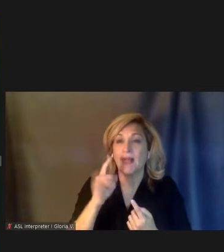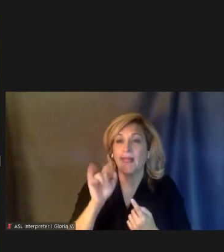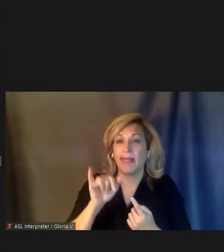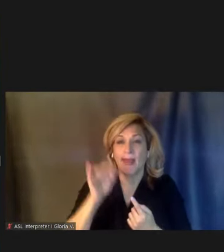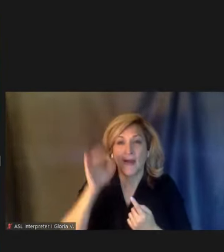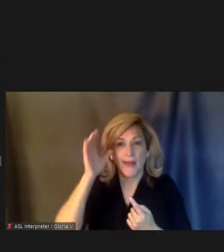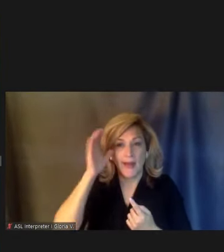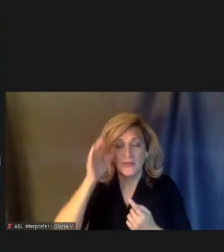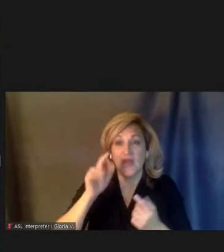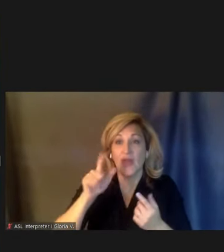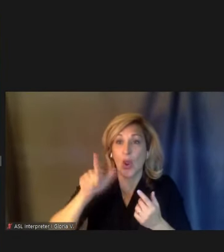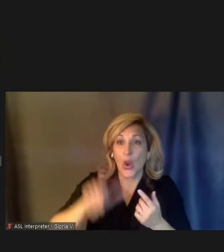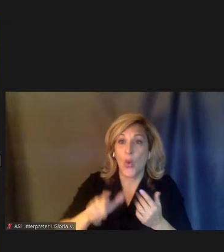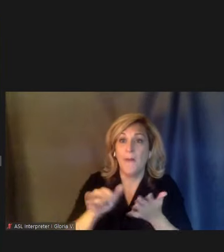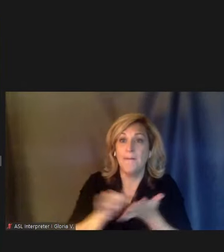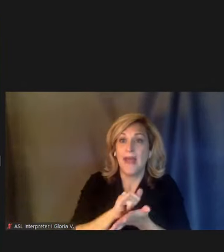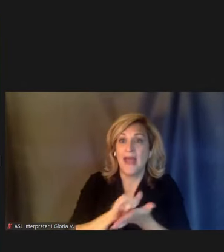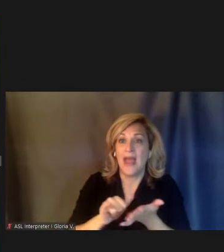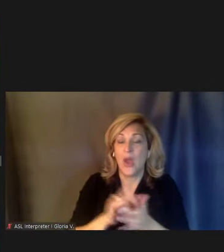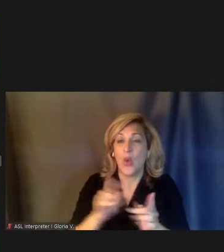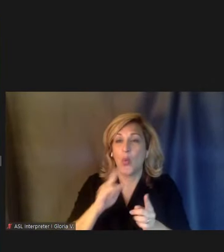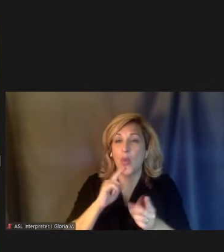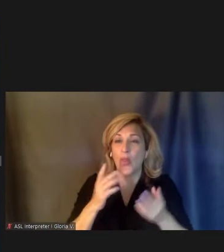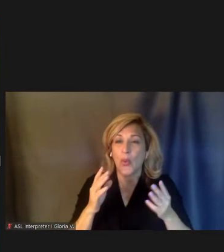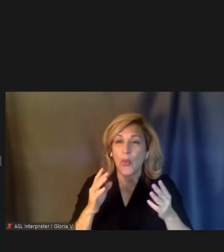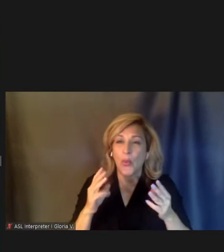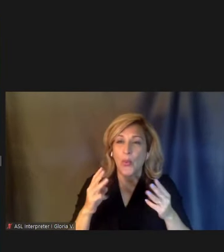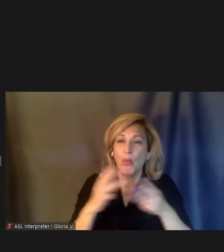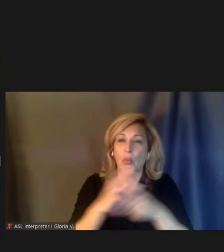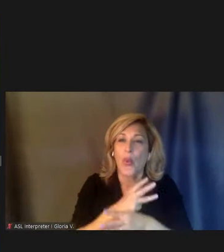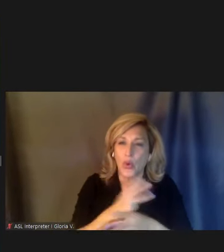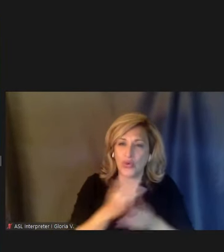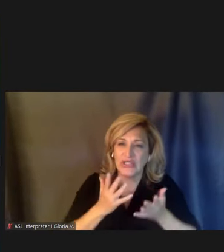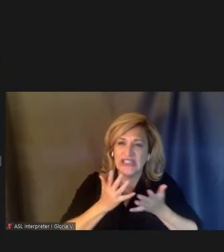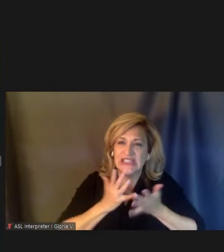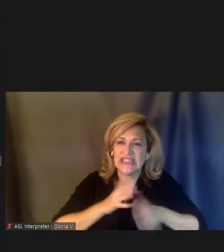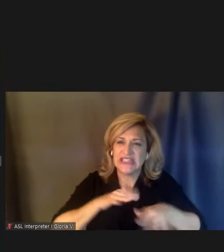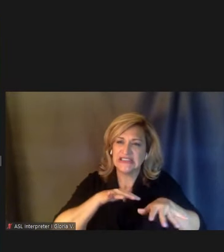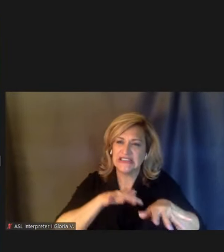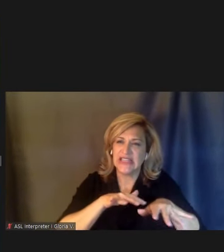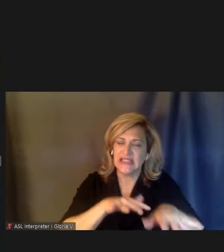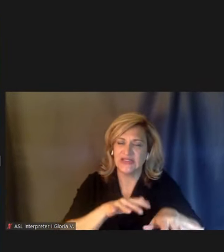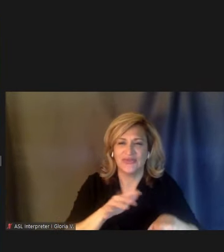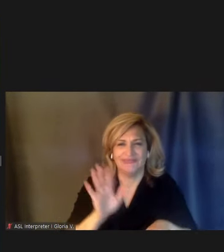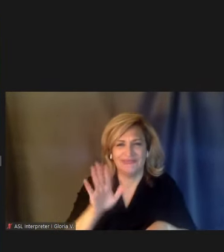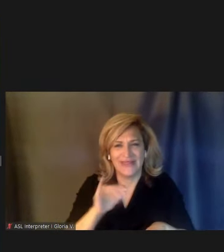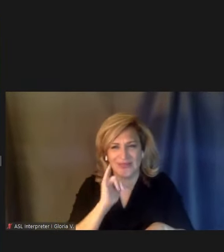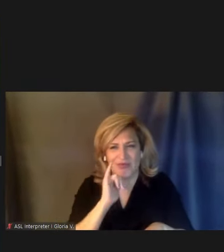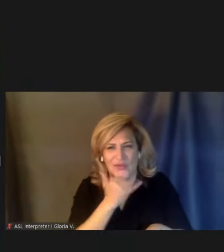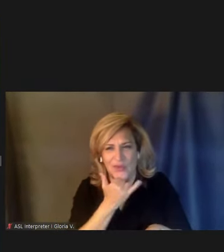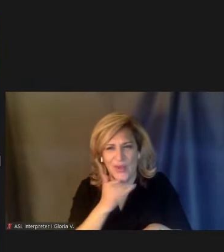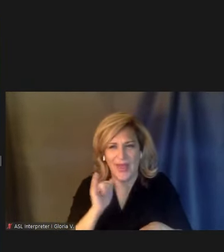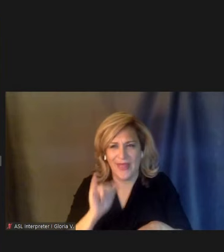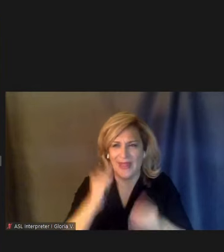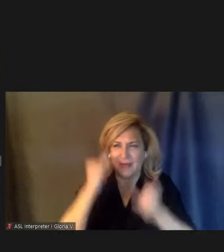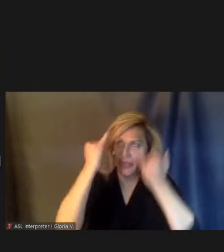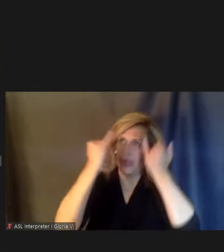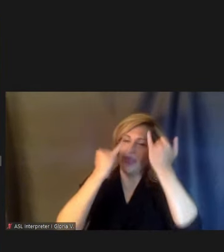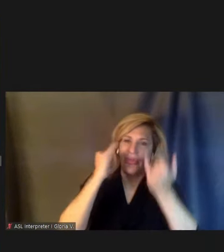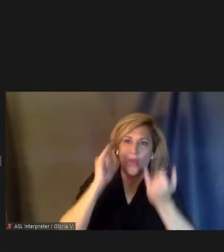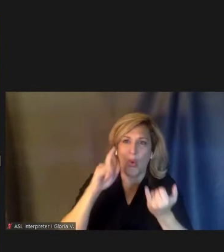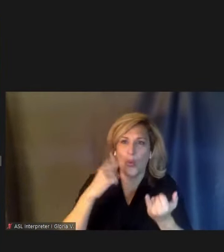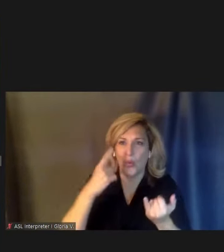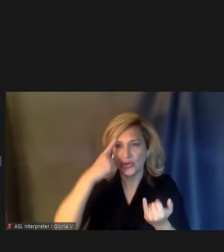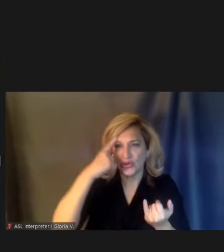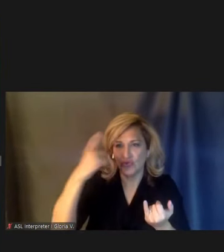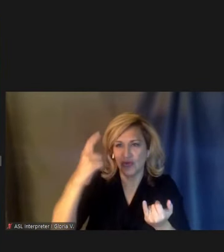that Lower Manhattan is where the worst congestion is totally flawed. I mean, that's a fantasy that could have only been dreamed up